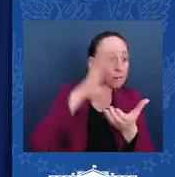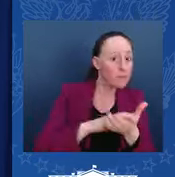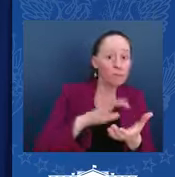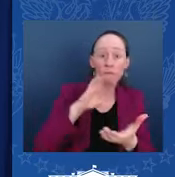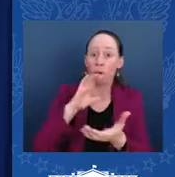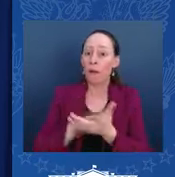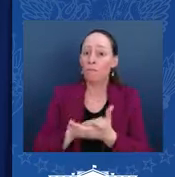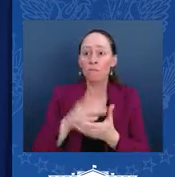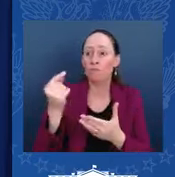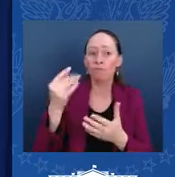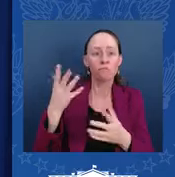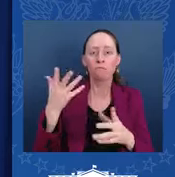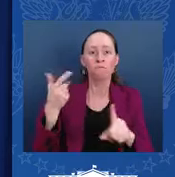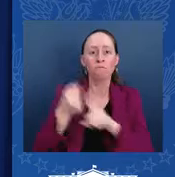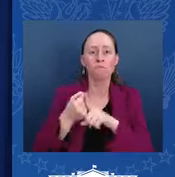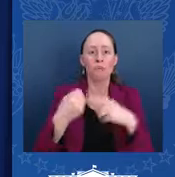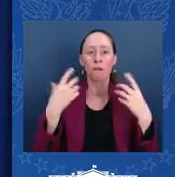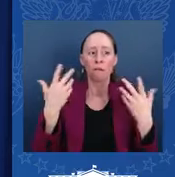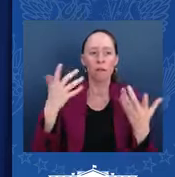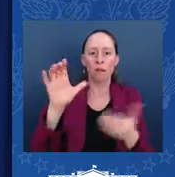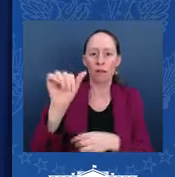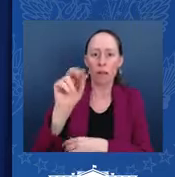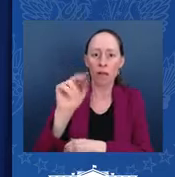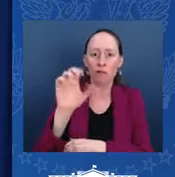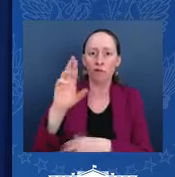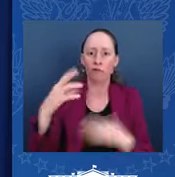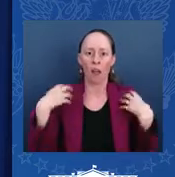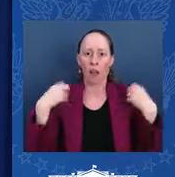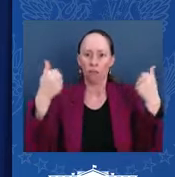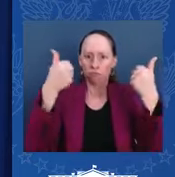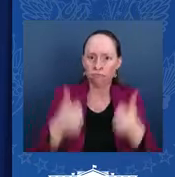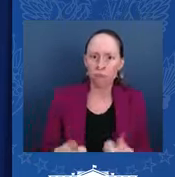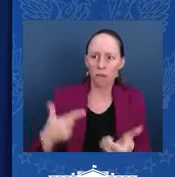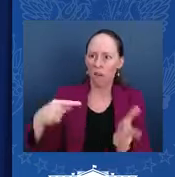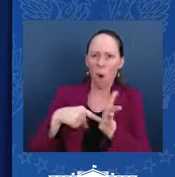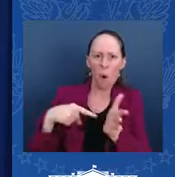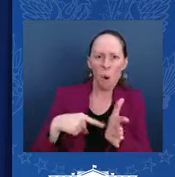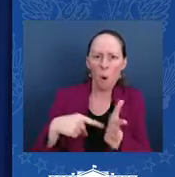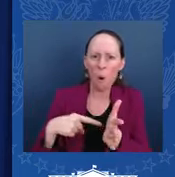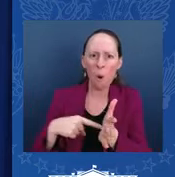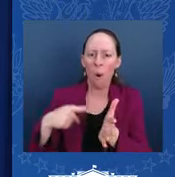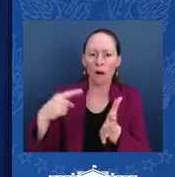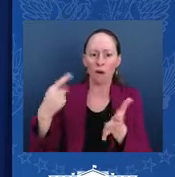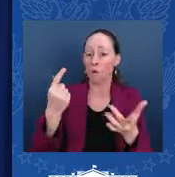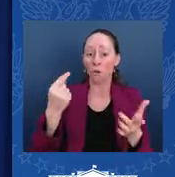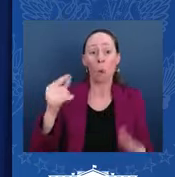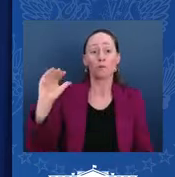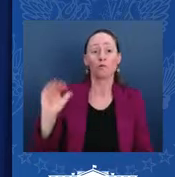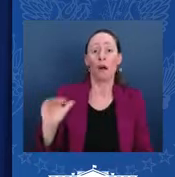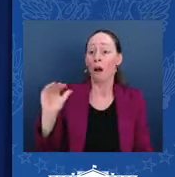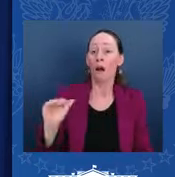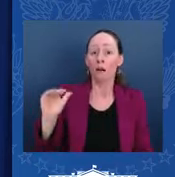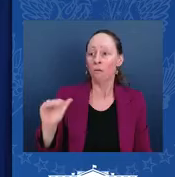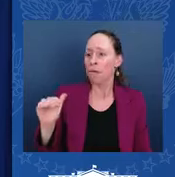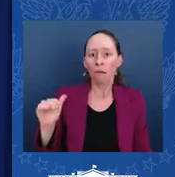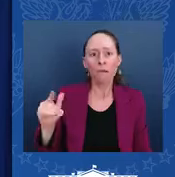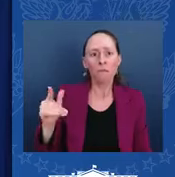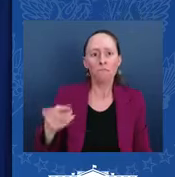If a child gets sick, or if something happens to you, do you have enough insurance? Can you afford the medical